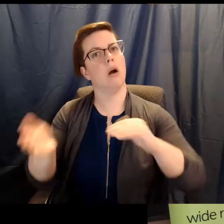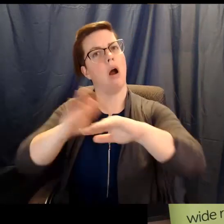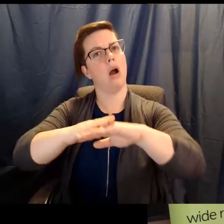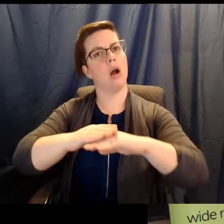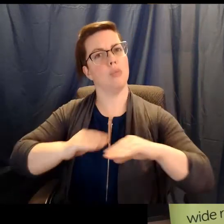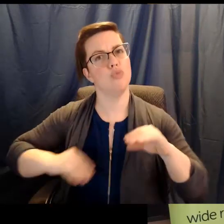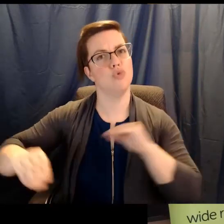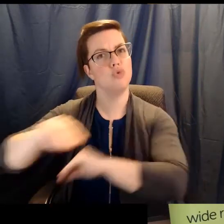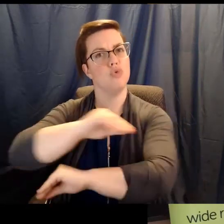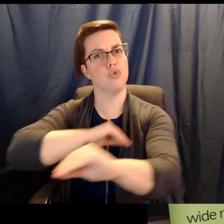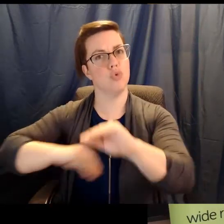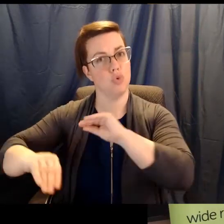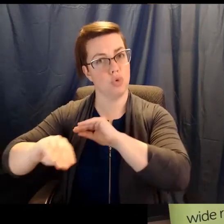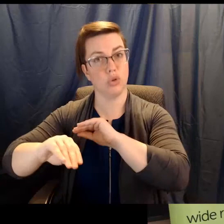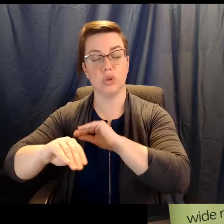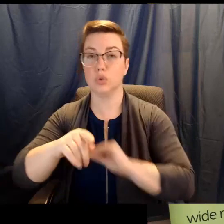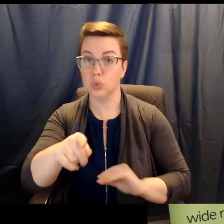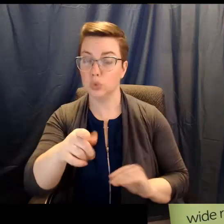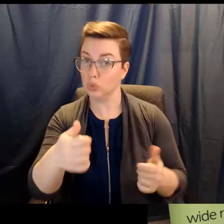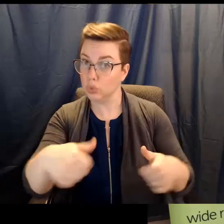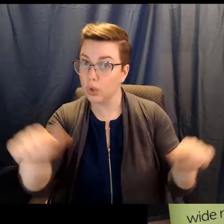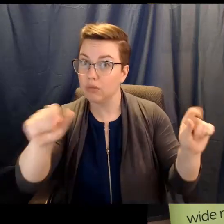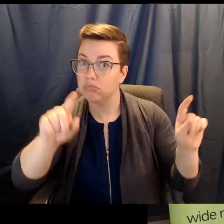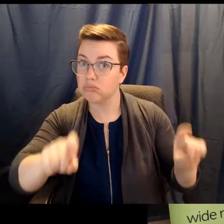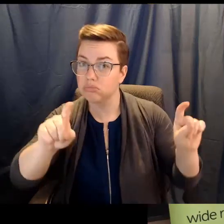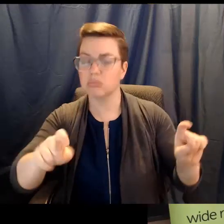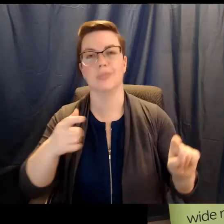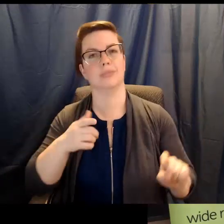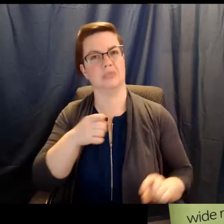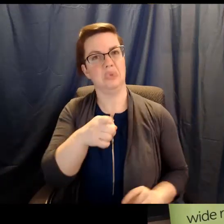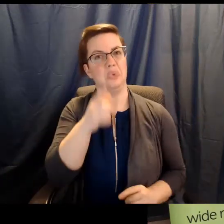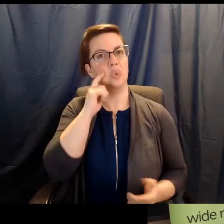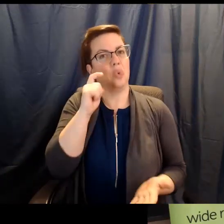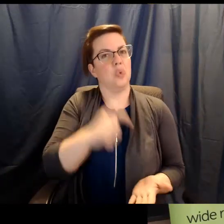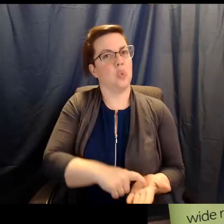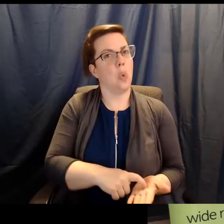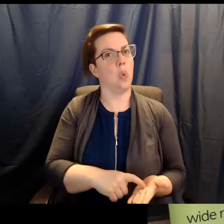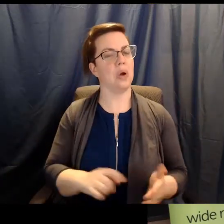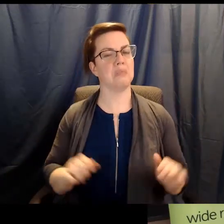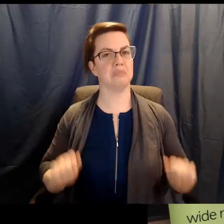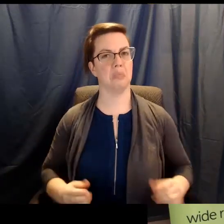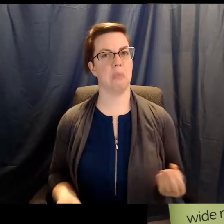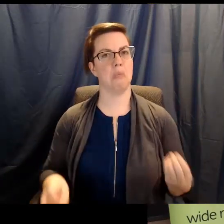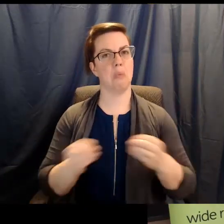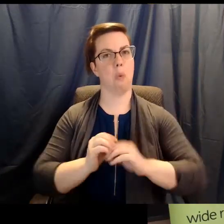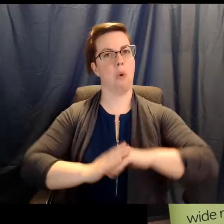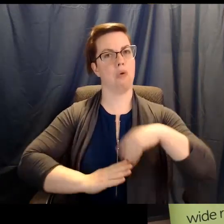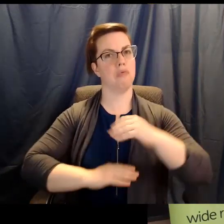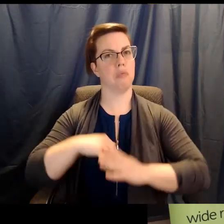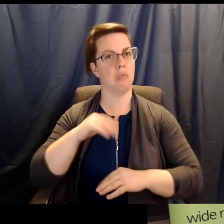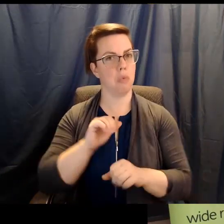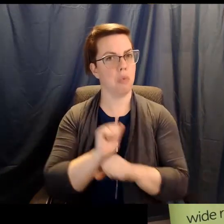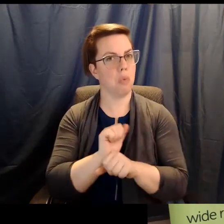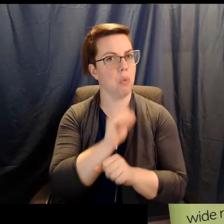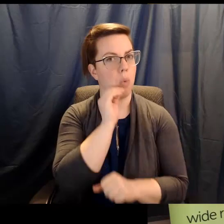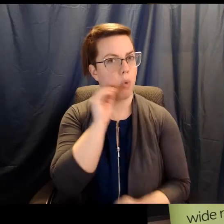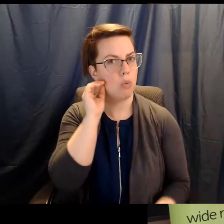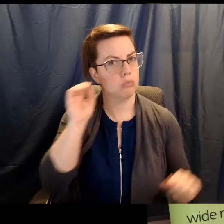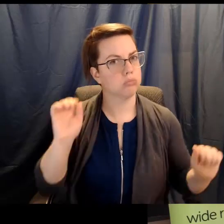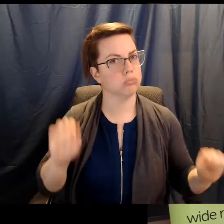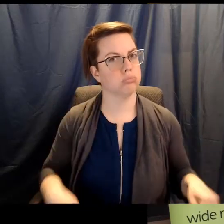move around throughout your day, and you will discover that it's possible to become much more comfortable working from